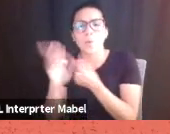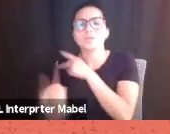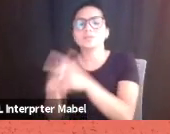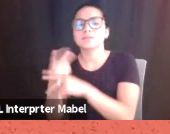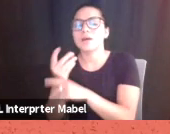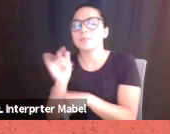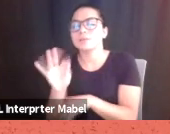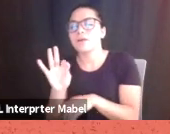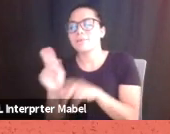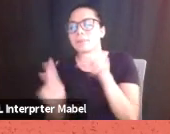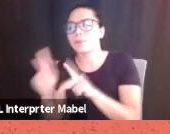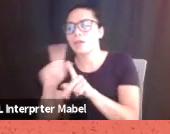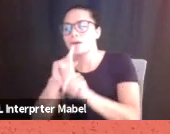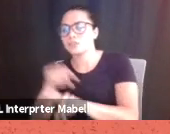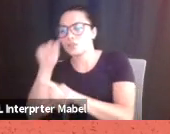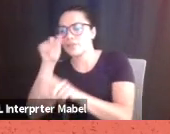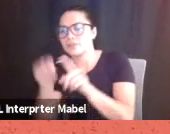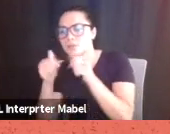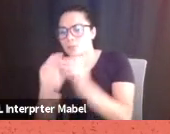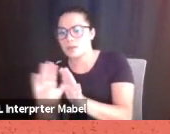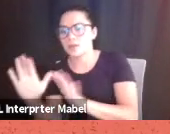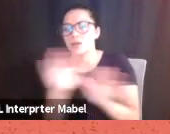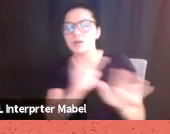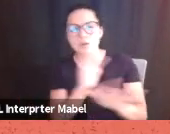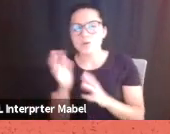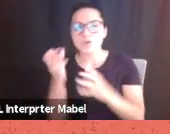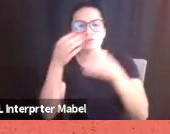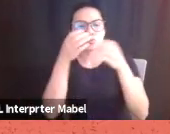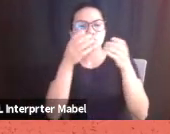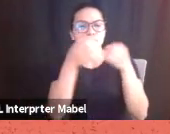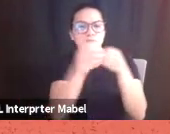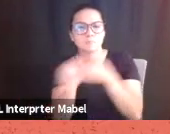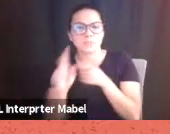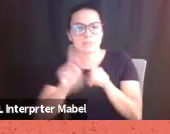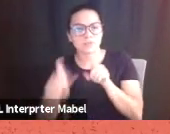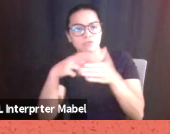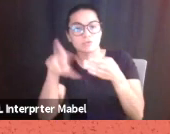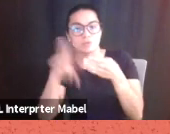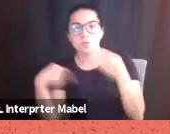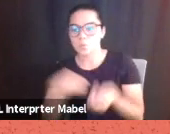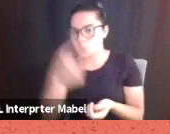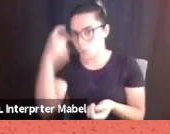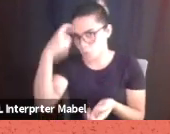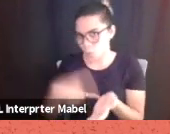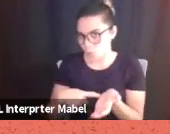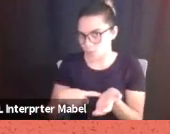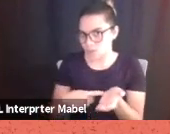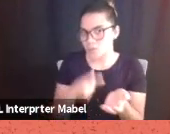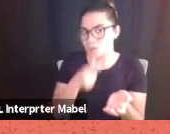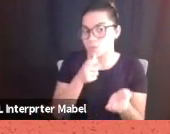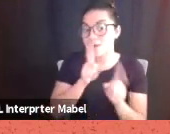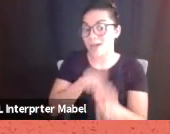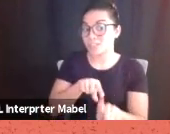these results. And we saw that a fair majority of them are white.